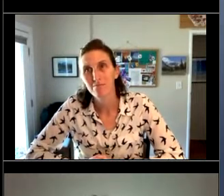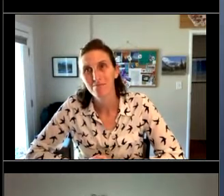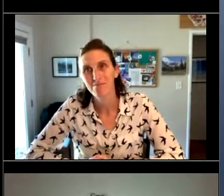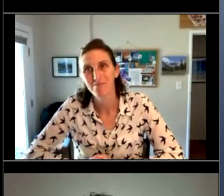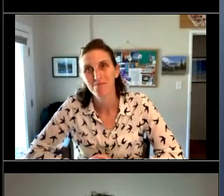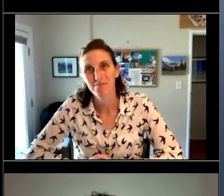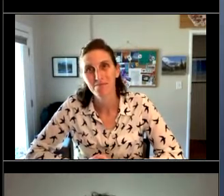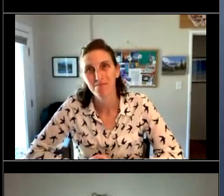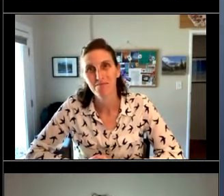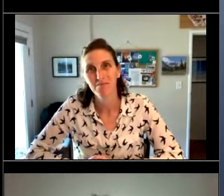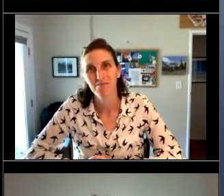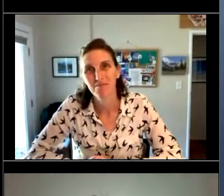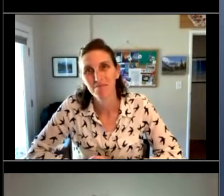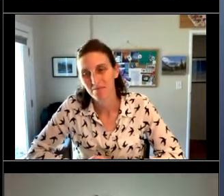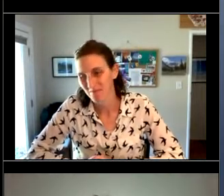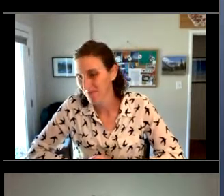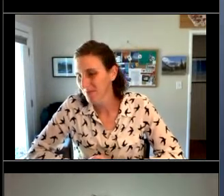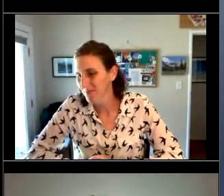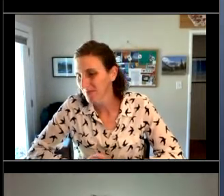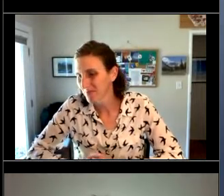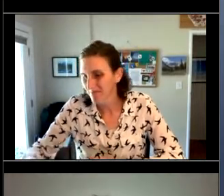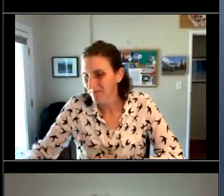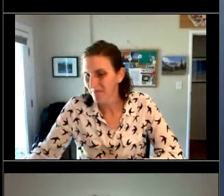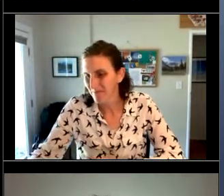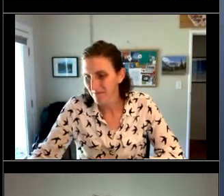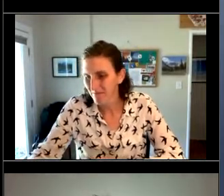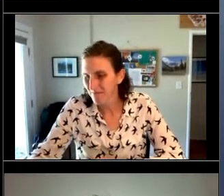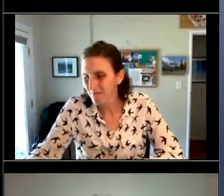Colton is on. Thank you.